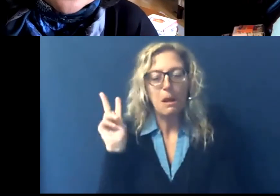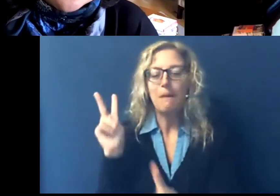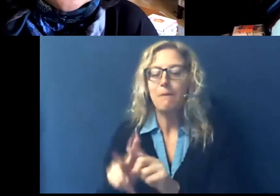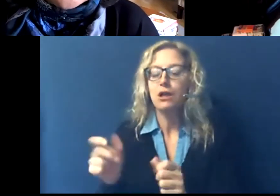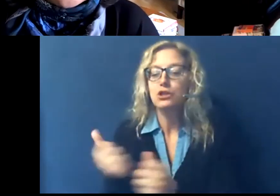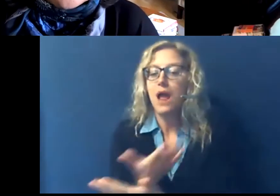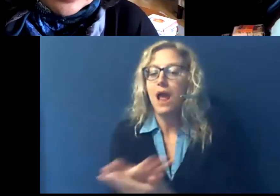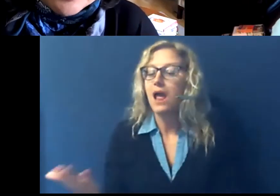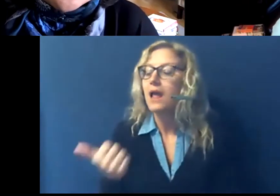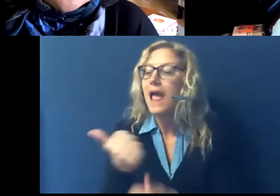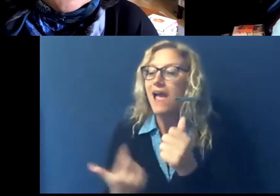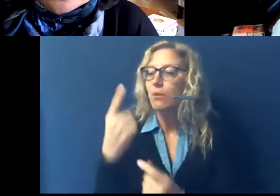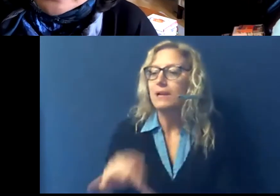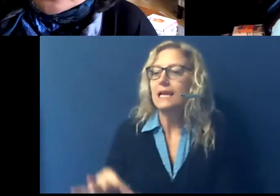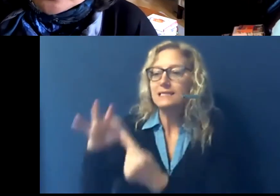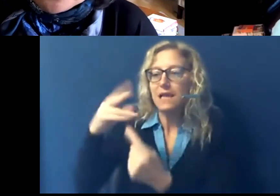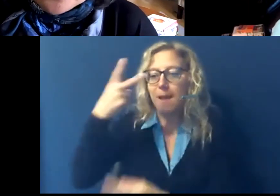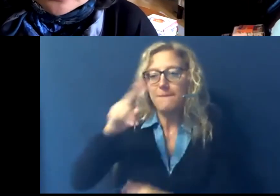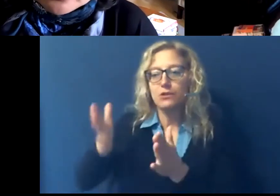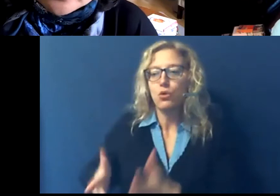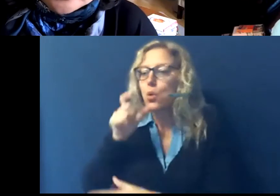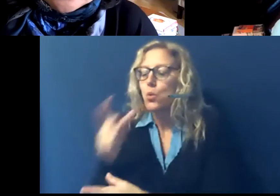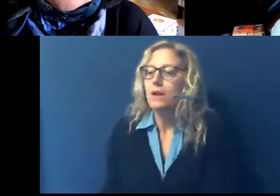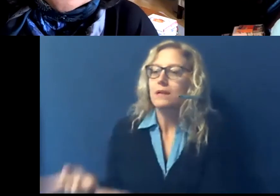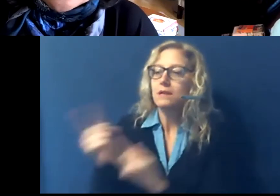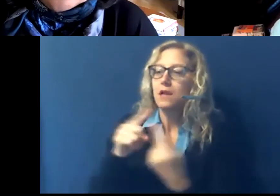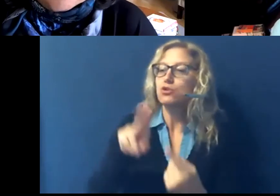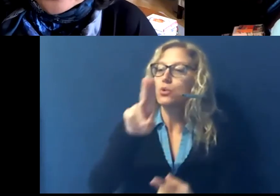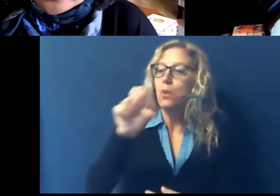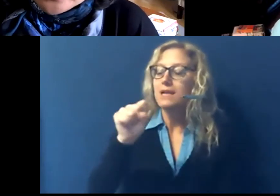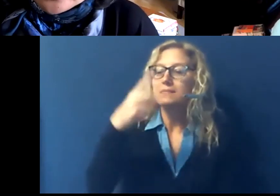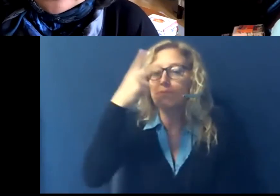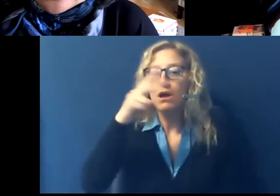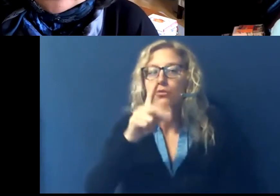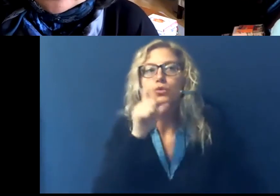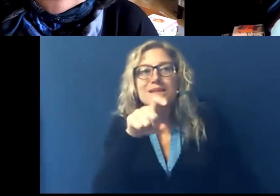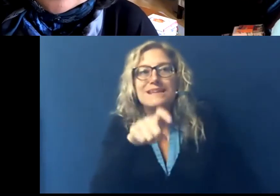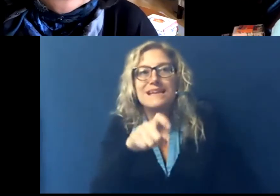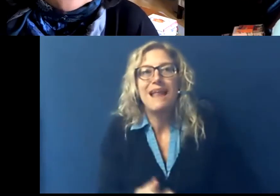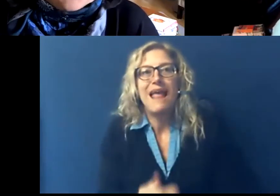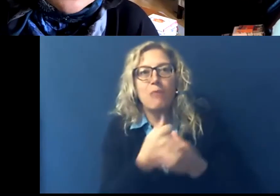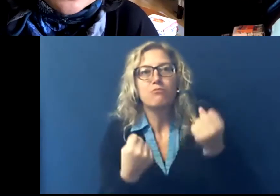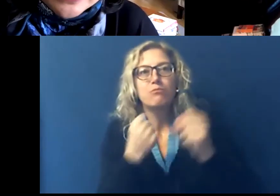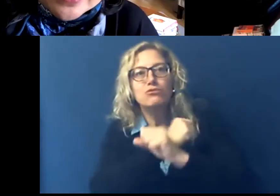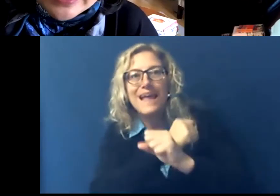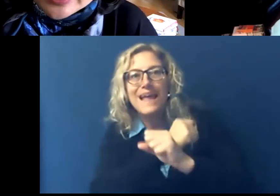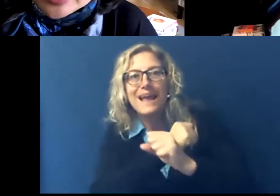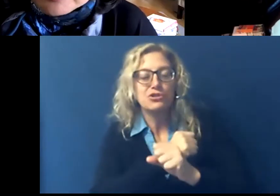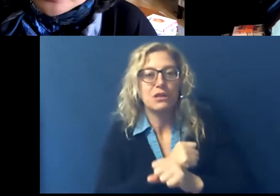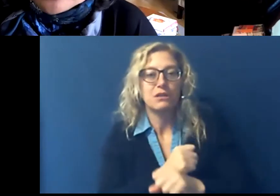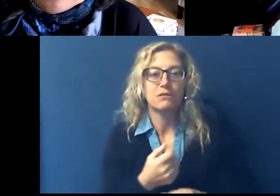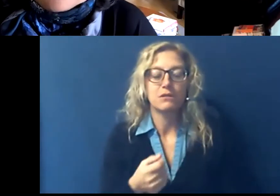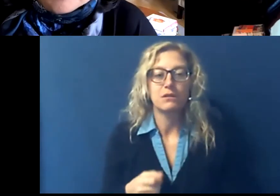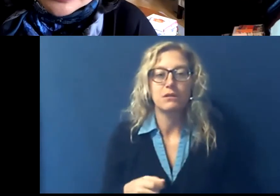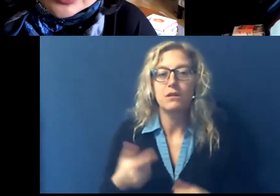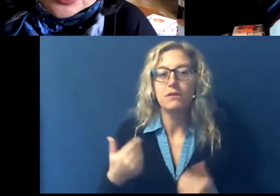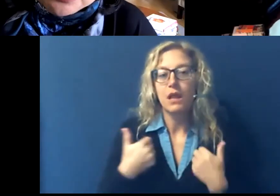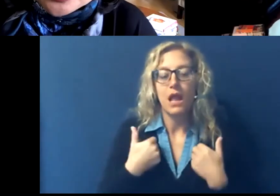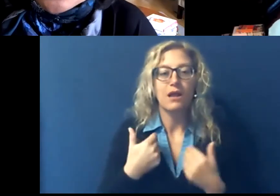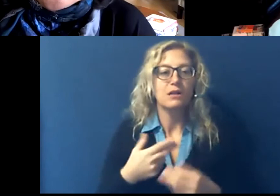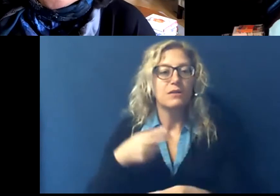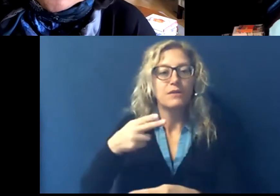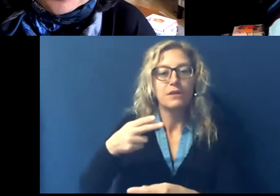for Mexicans who comes to the US-Mexico border seeking asylum, and had the Orwellian name